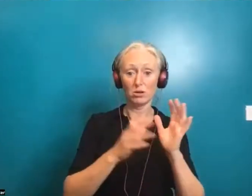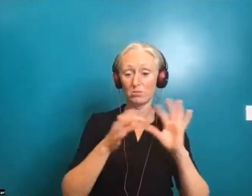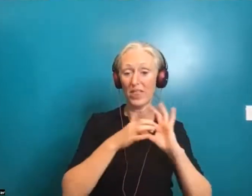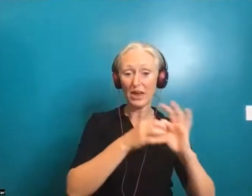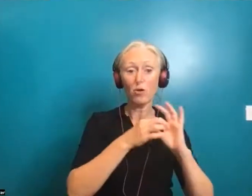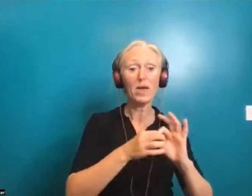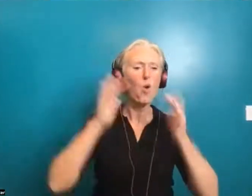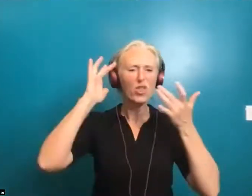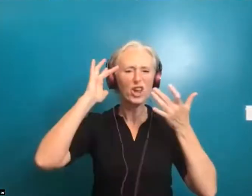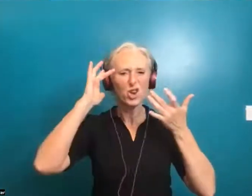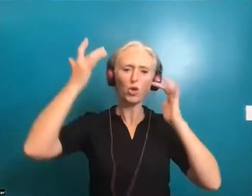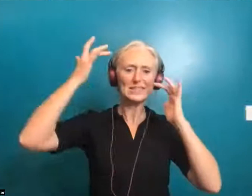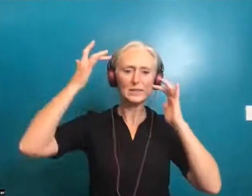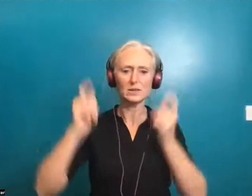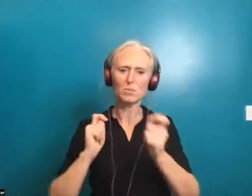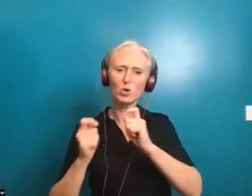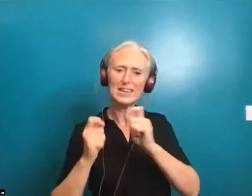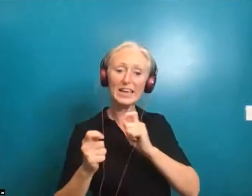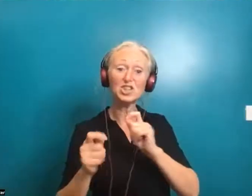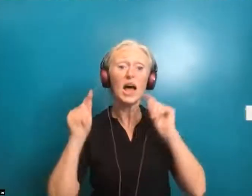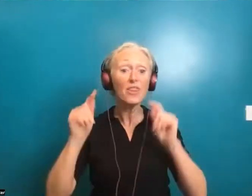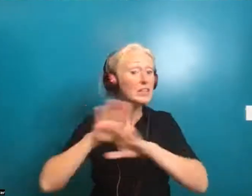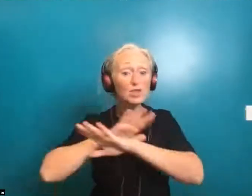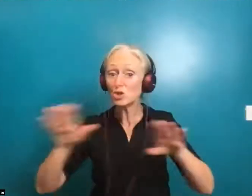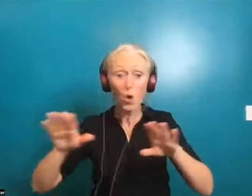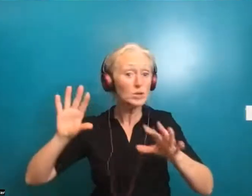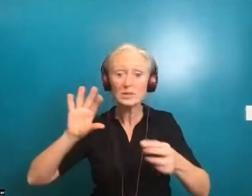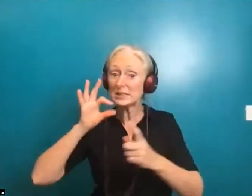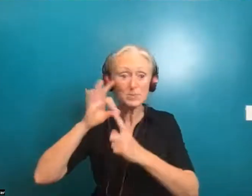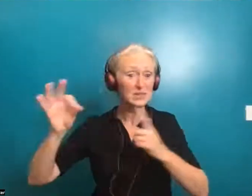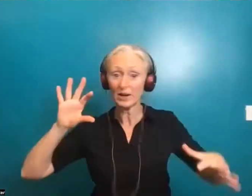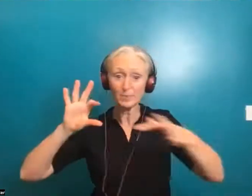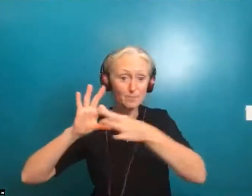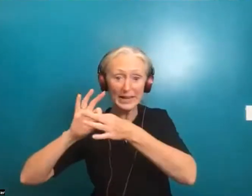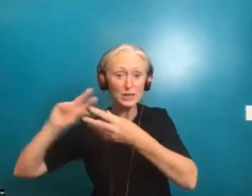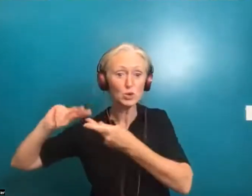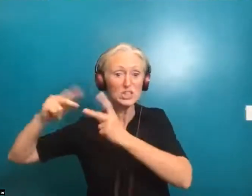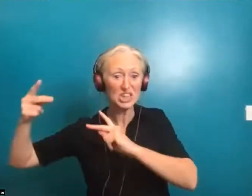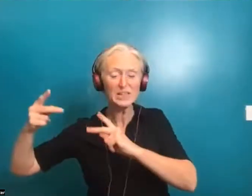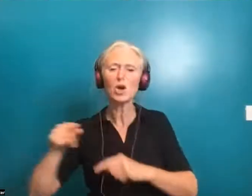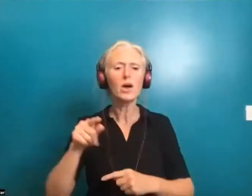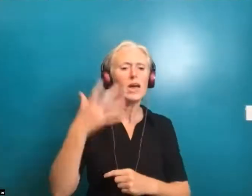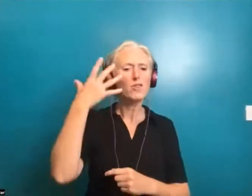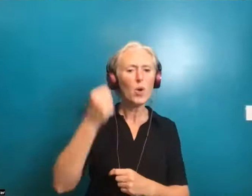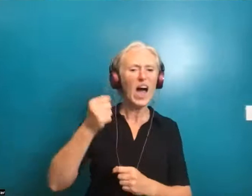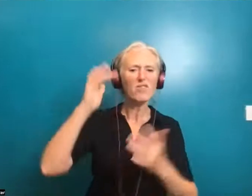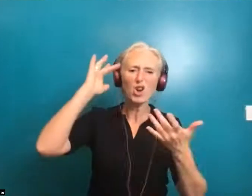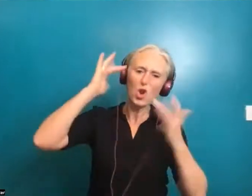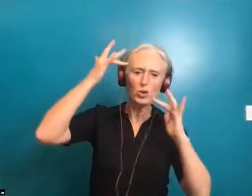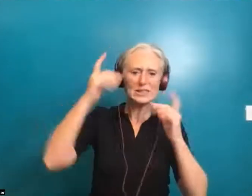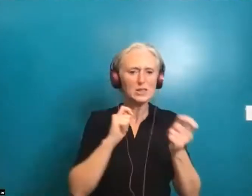nonsense mutations, it's not gene specific. So if you had a nonsense mutation in MYA7A